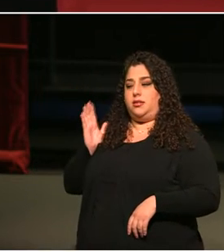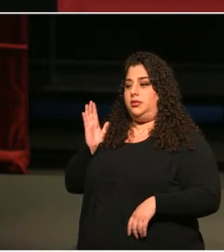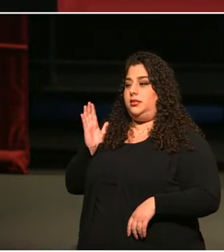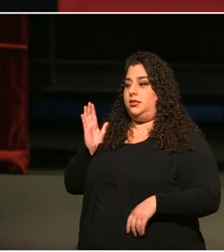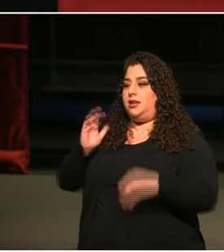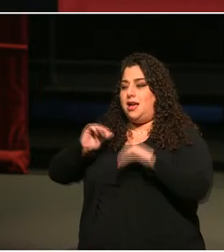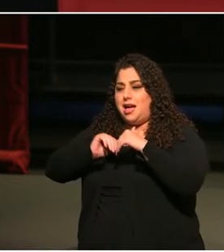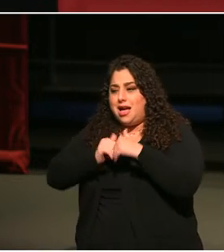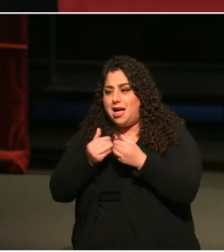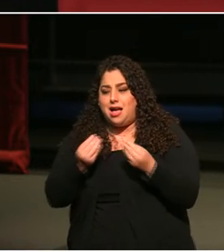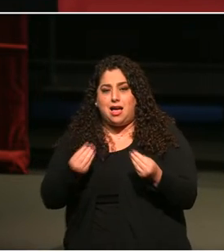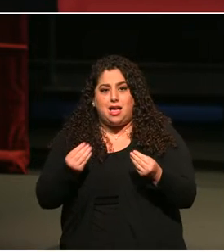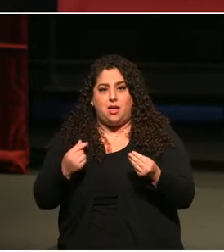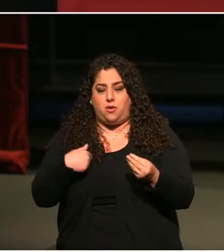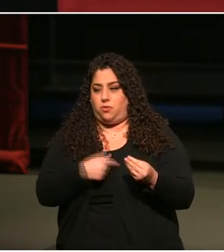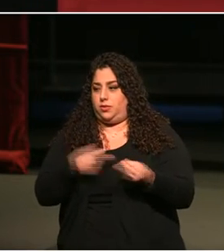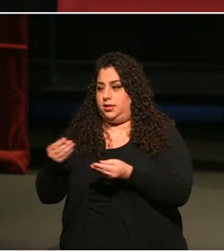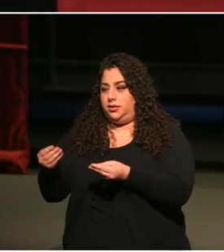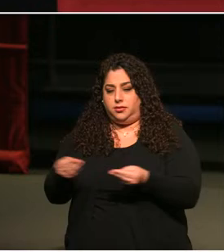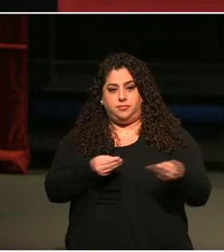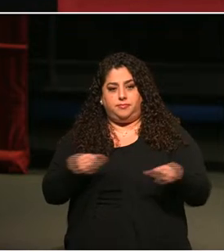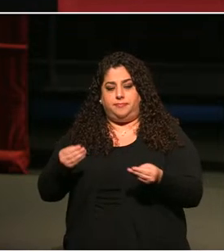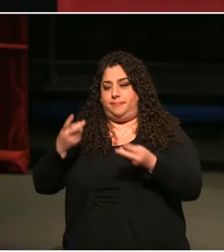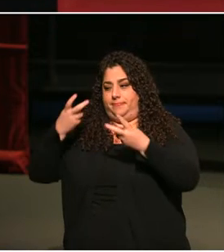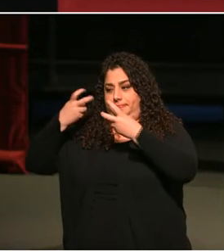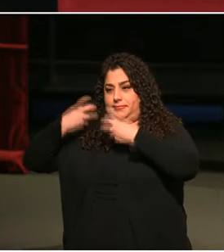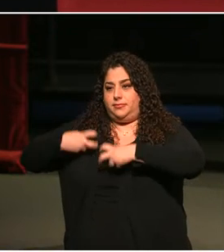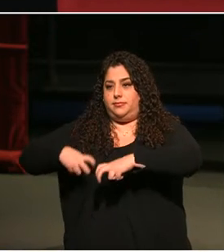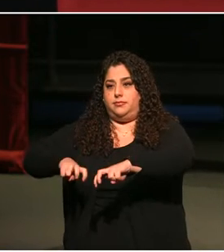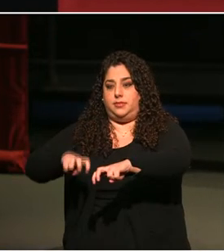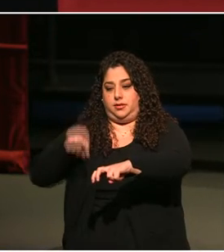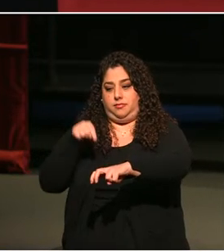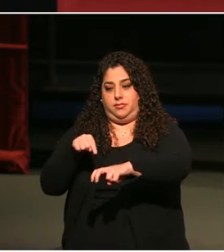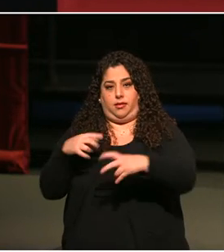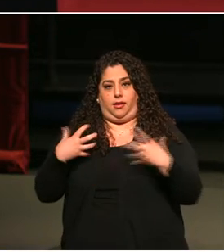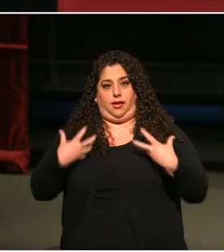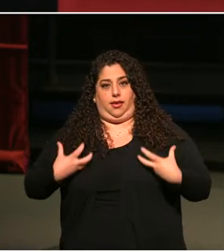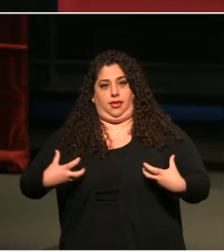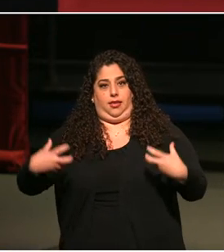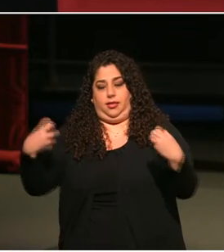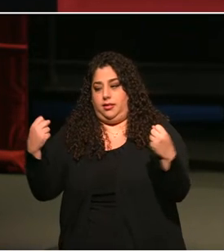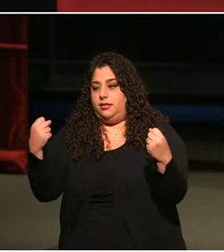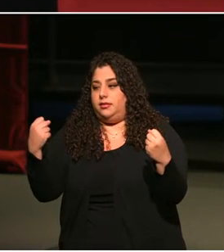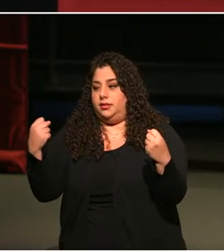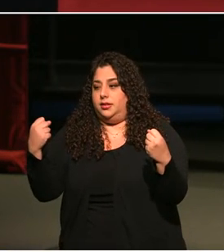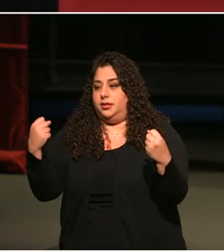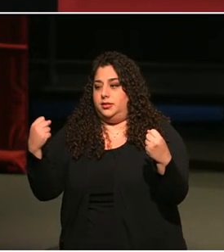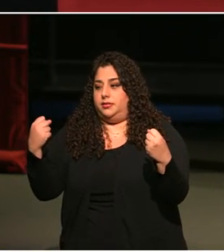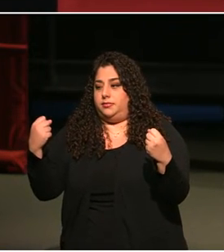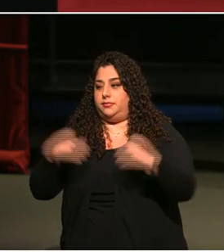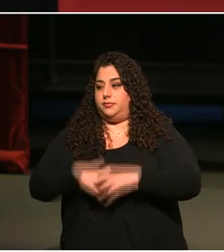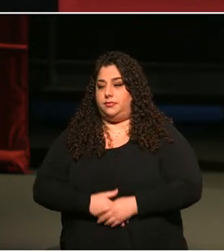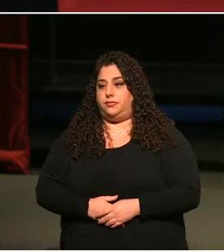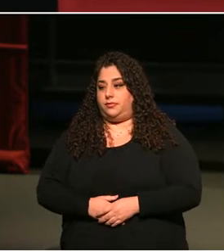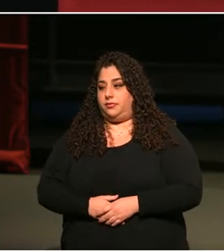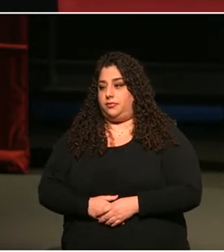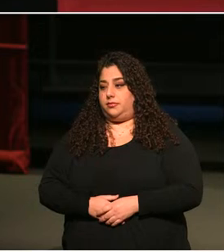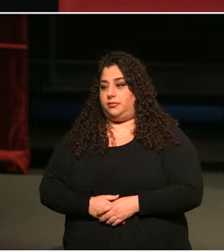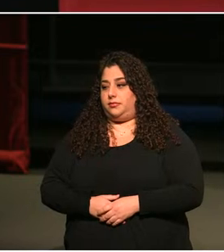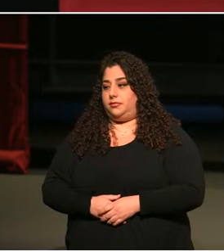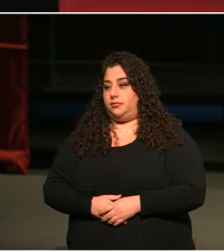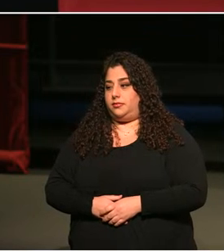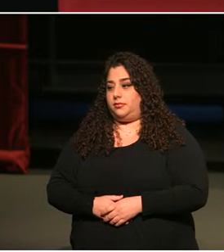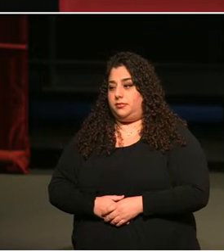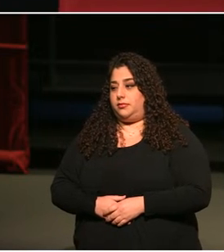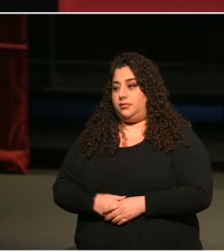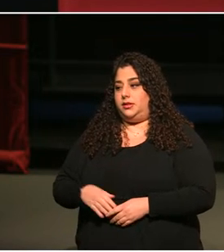forward. Ms. Littlefeather, we are pleased and moved that you have so